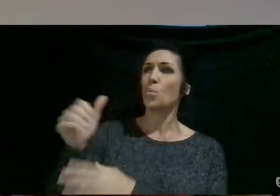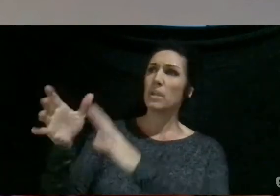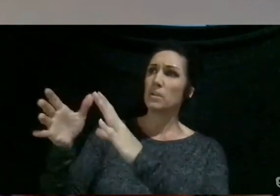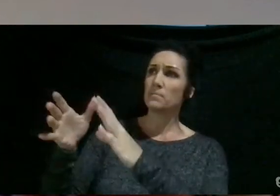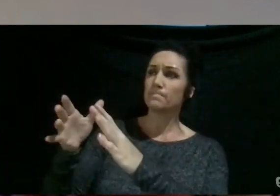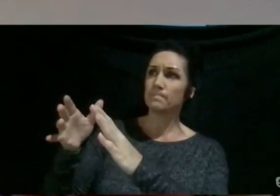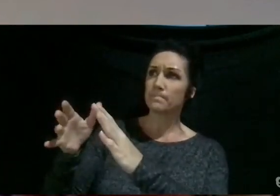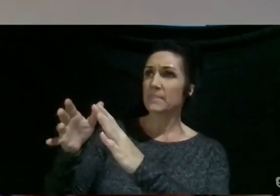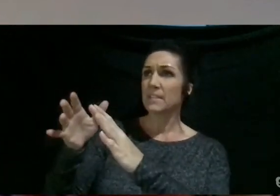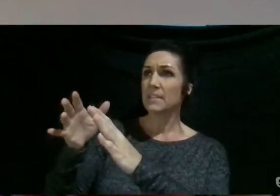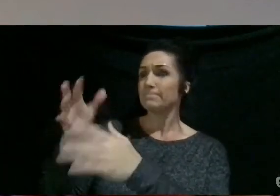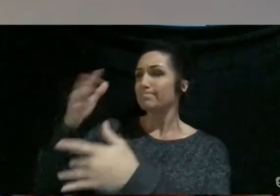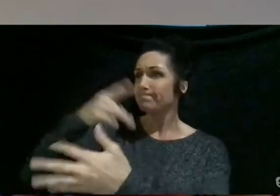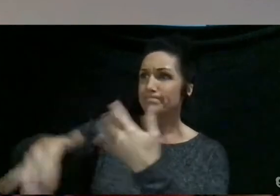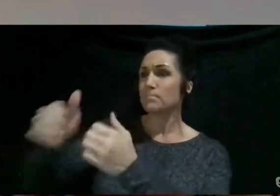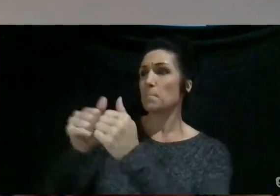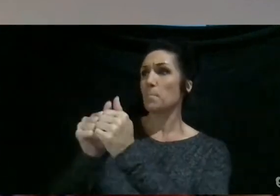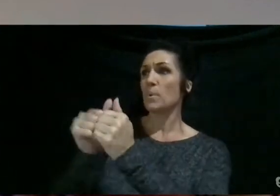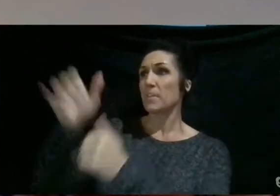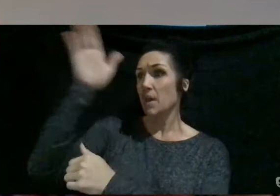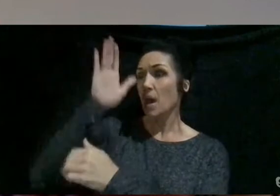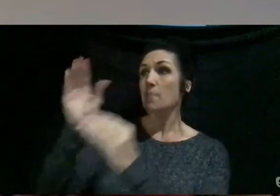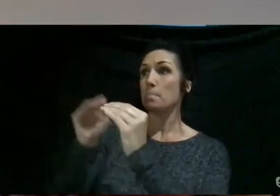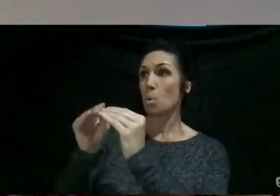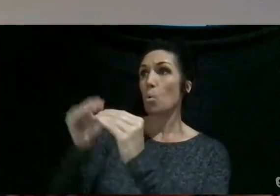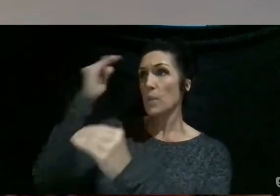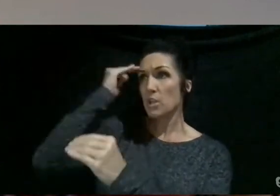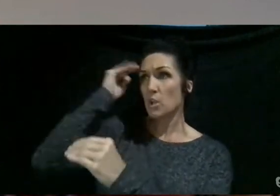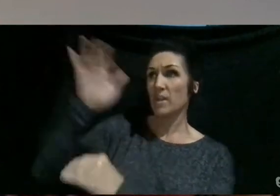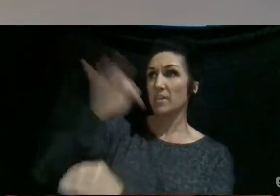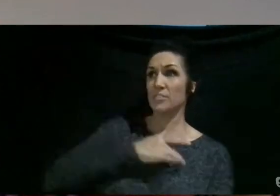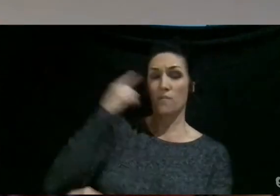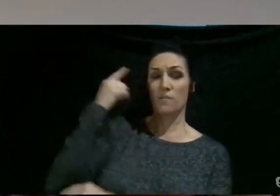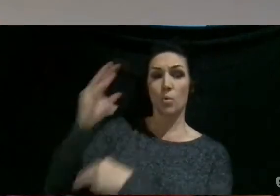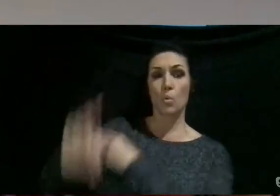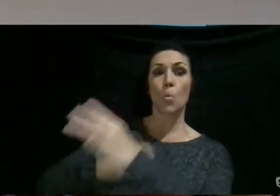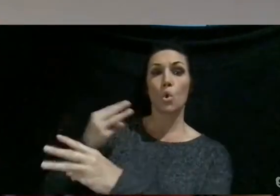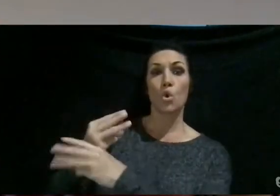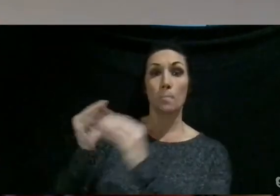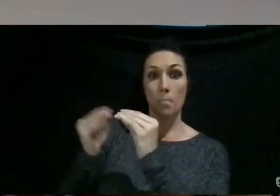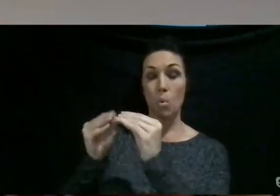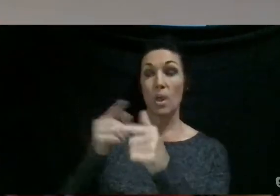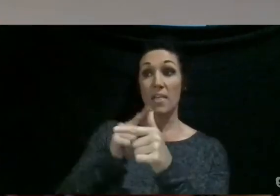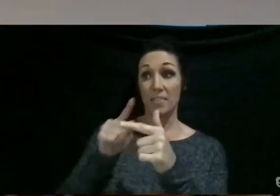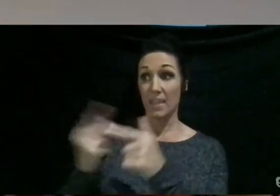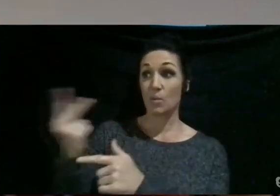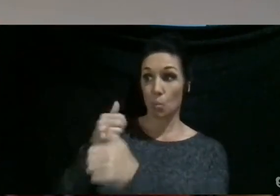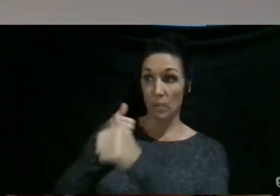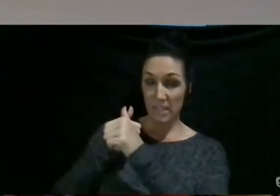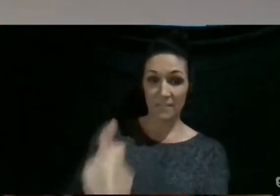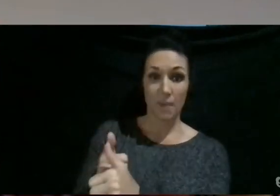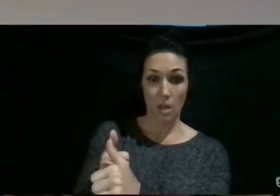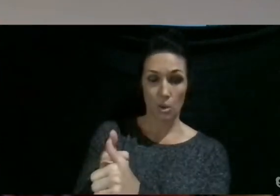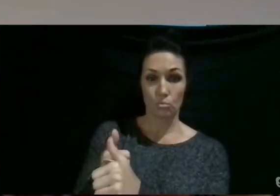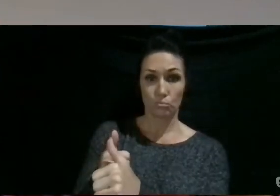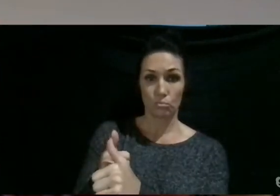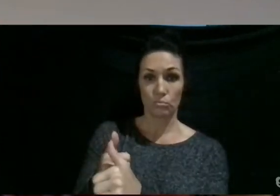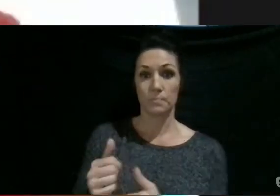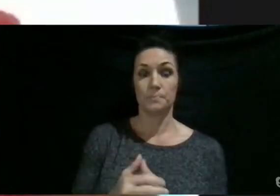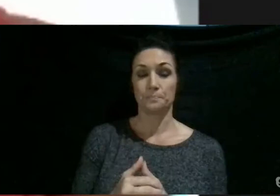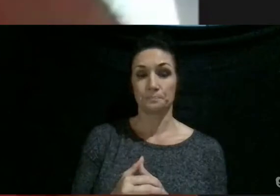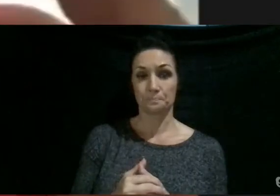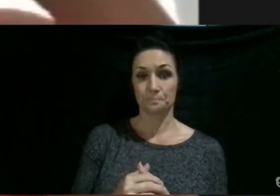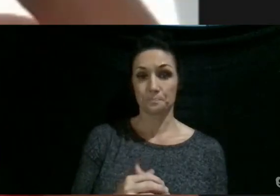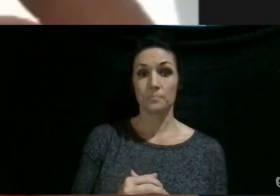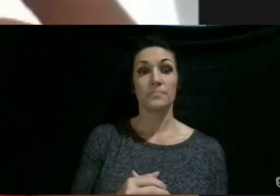we spend with God, the better we would get to know who God is and God's heart for the world, and then we can follow God better, if that makes sense.